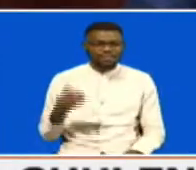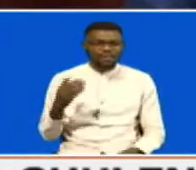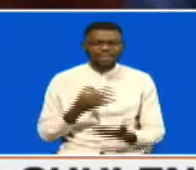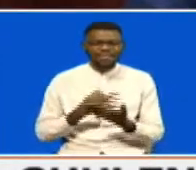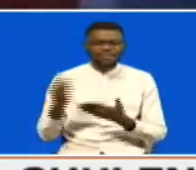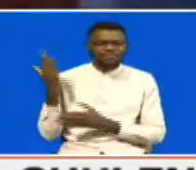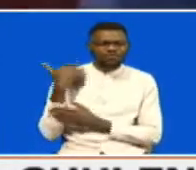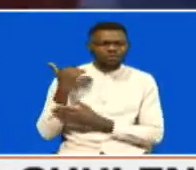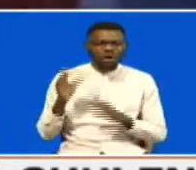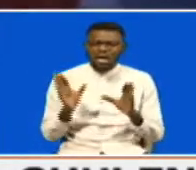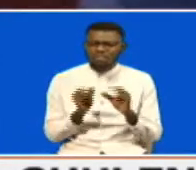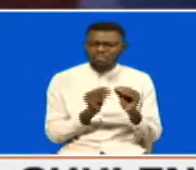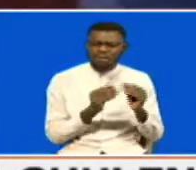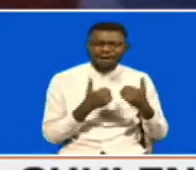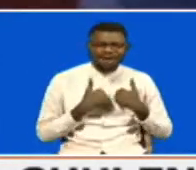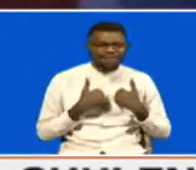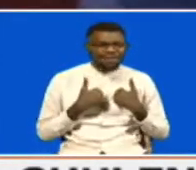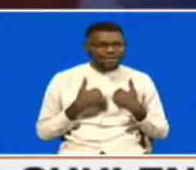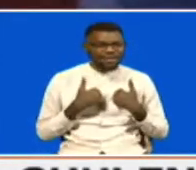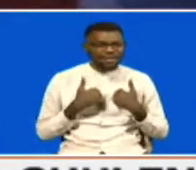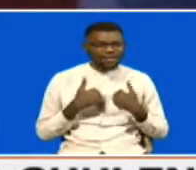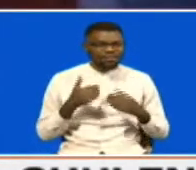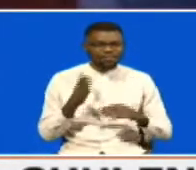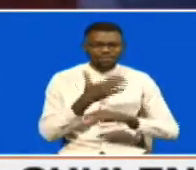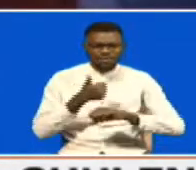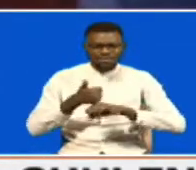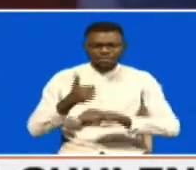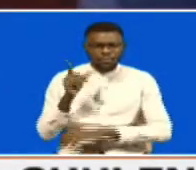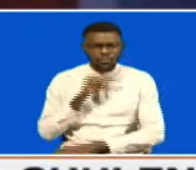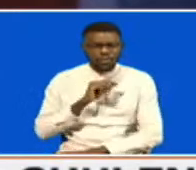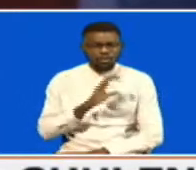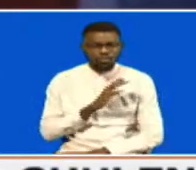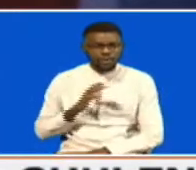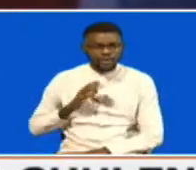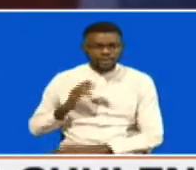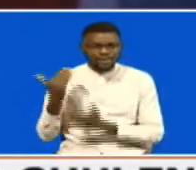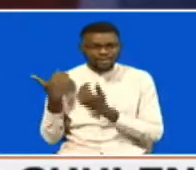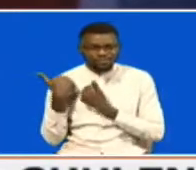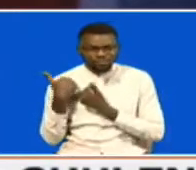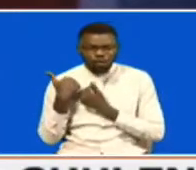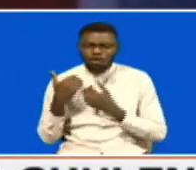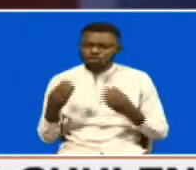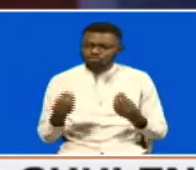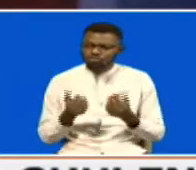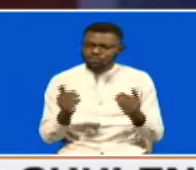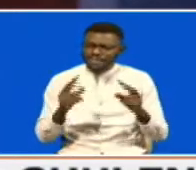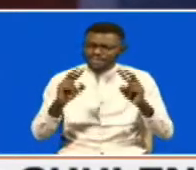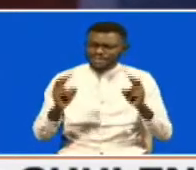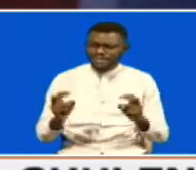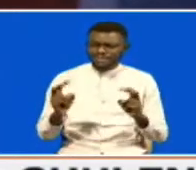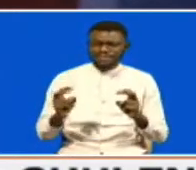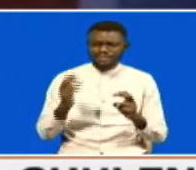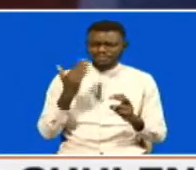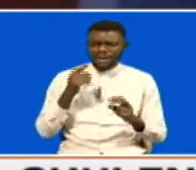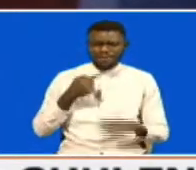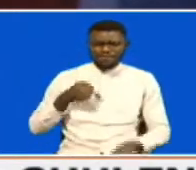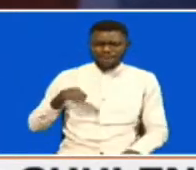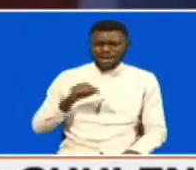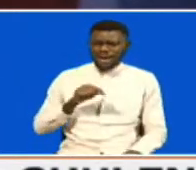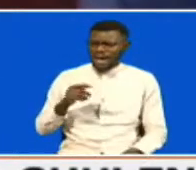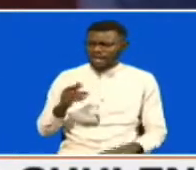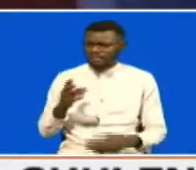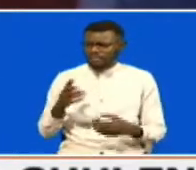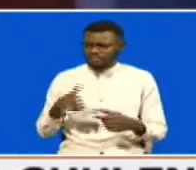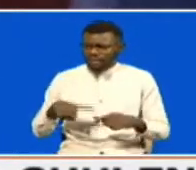ago, and we have set a committee to deal with those issues, because there are issues that we cannot be able to